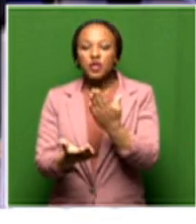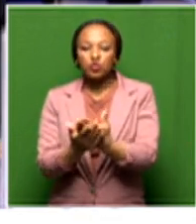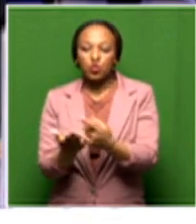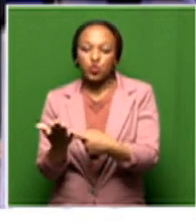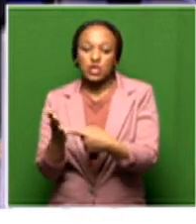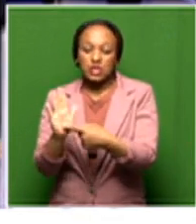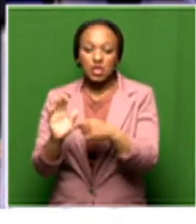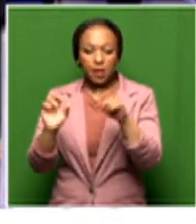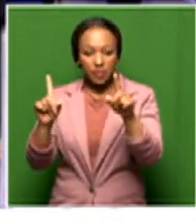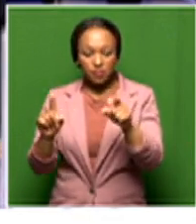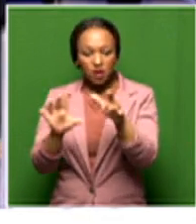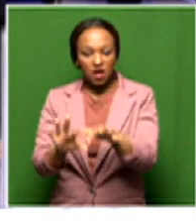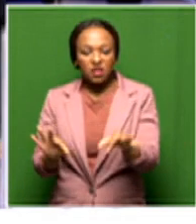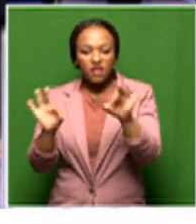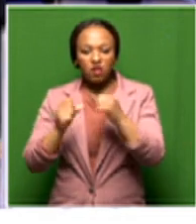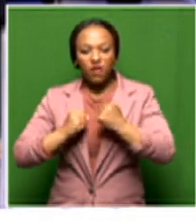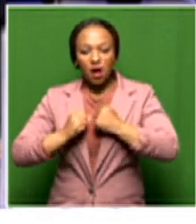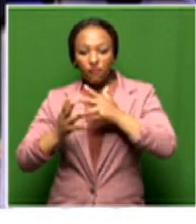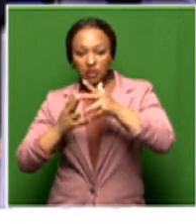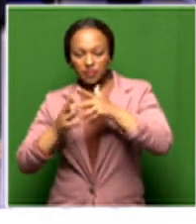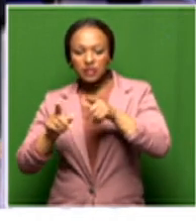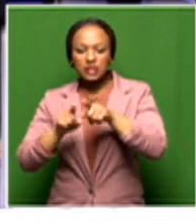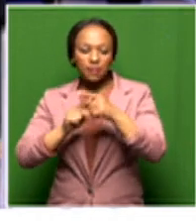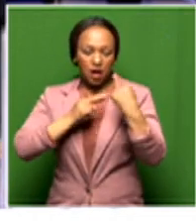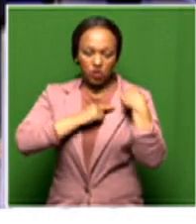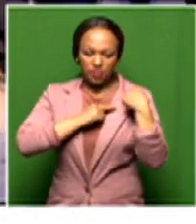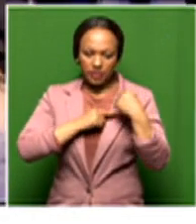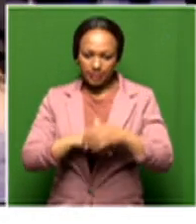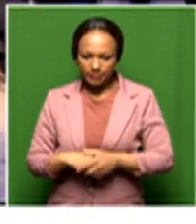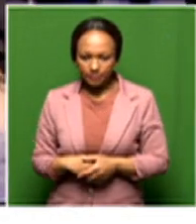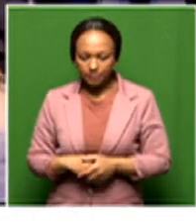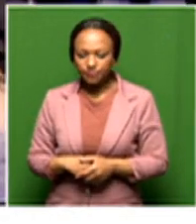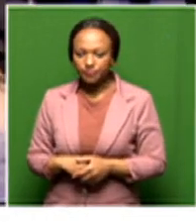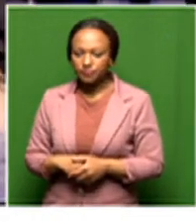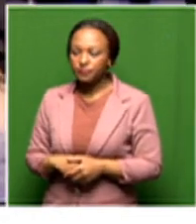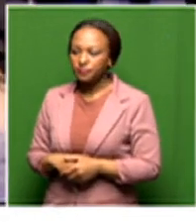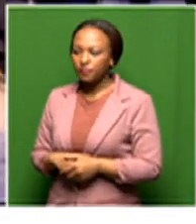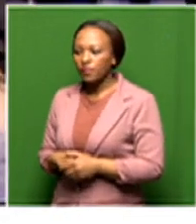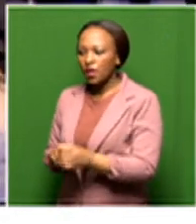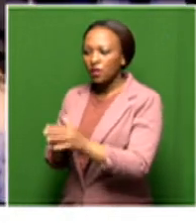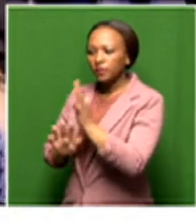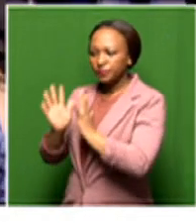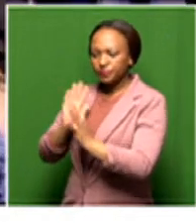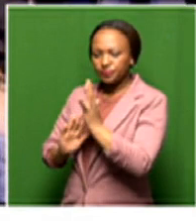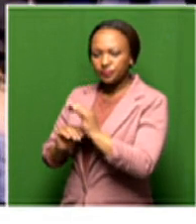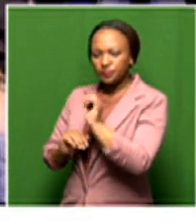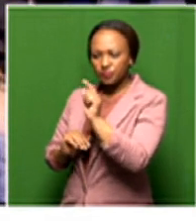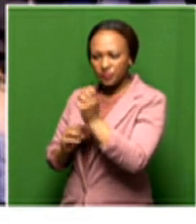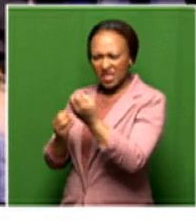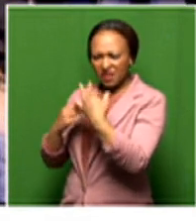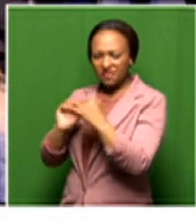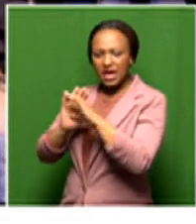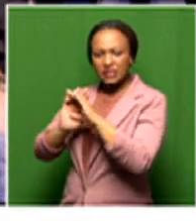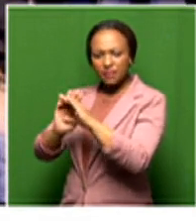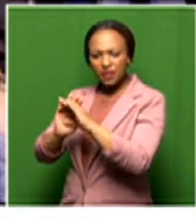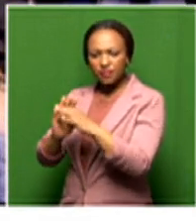our principle and value of transparency and accountability. So could you please give us examples and